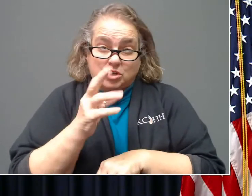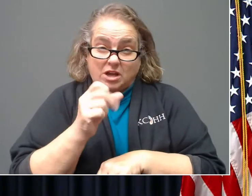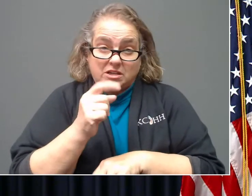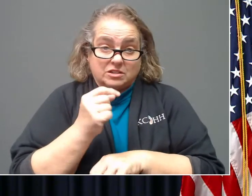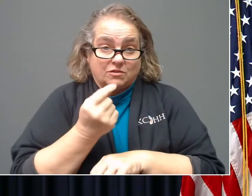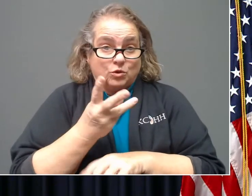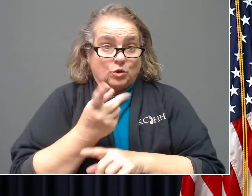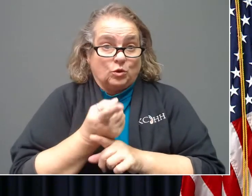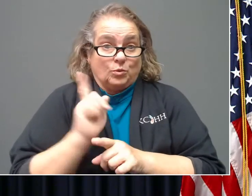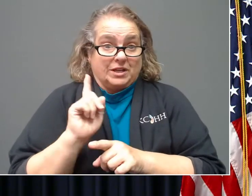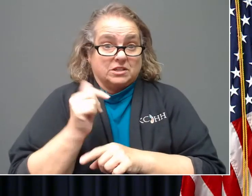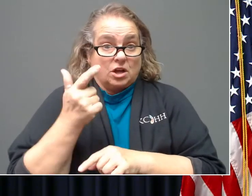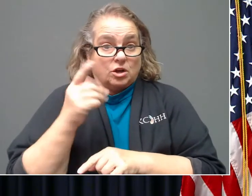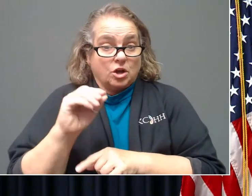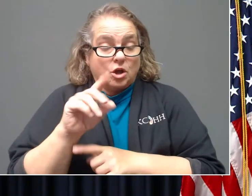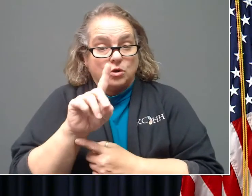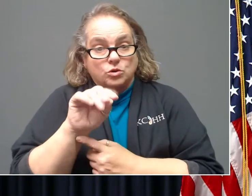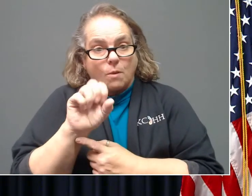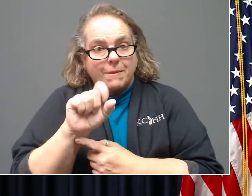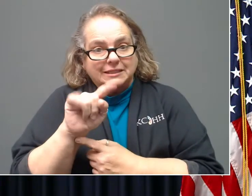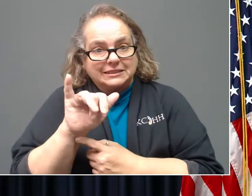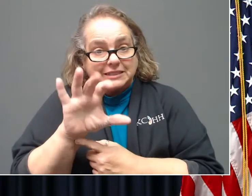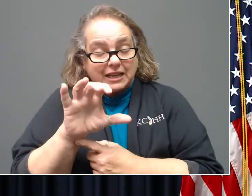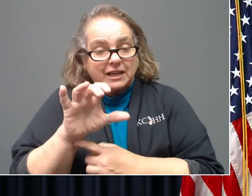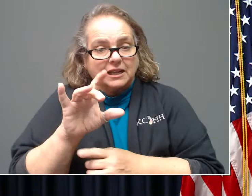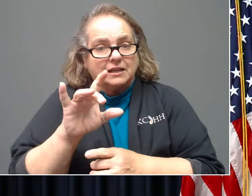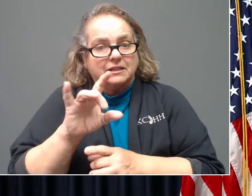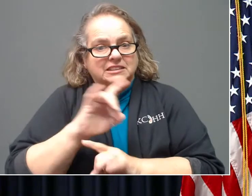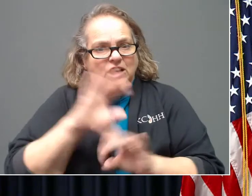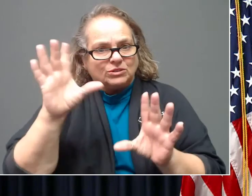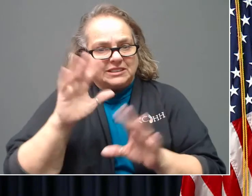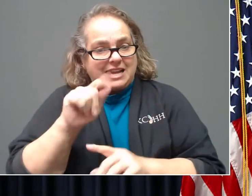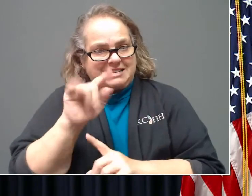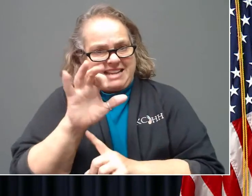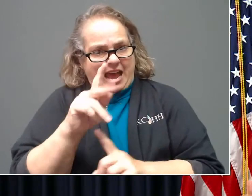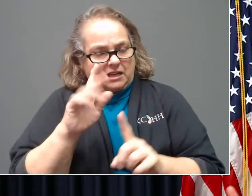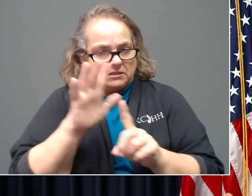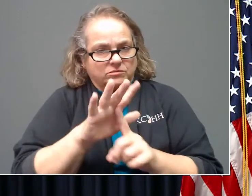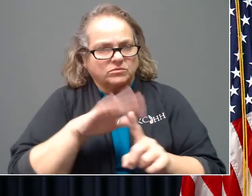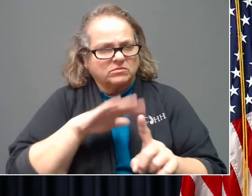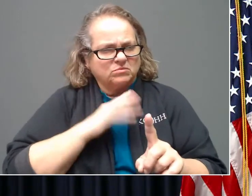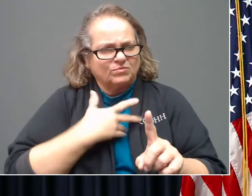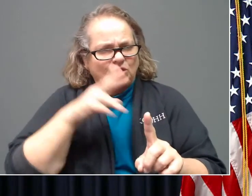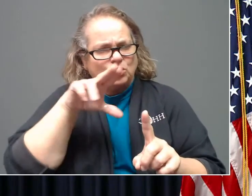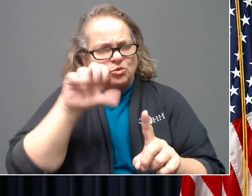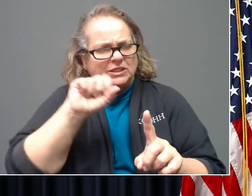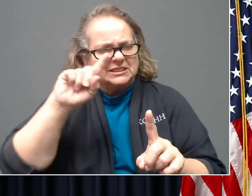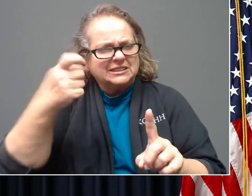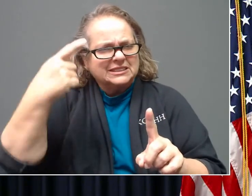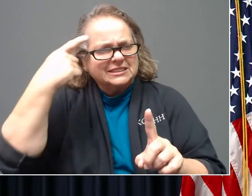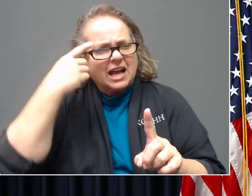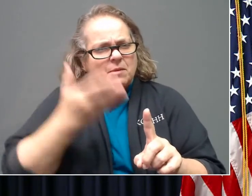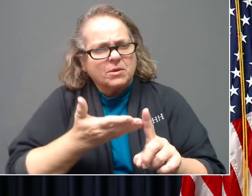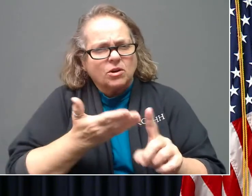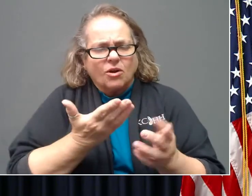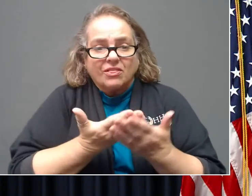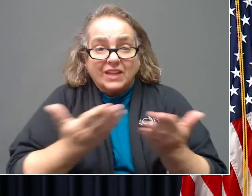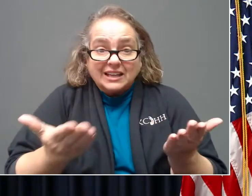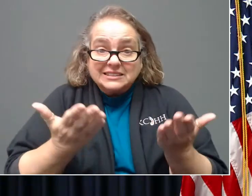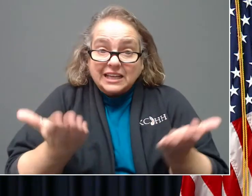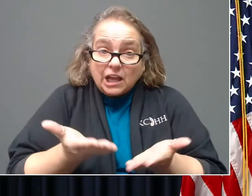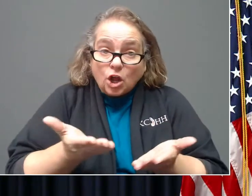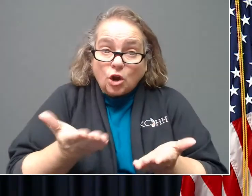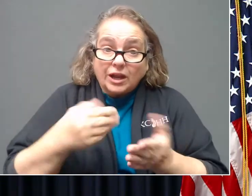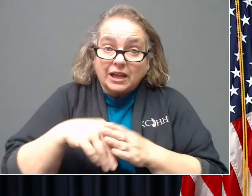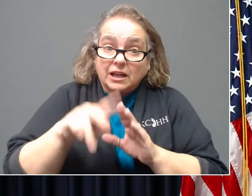terror attack on our U.S. Capitol, where we have seen things on our Capitol grounds here in Frankfurt that